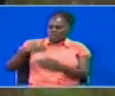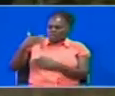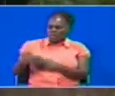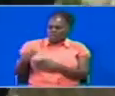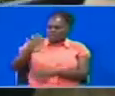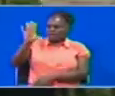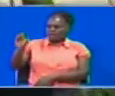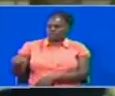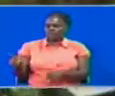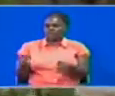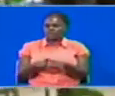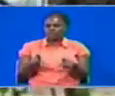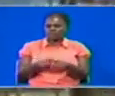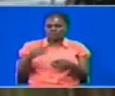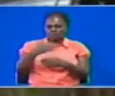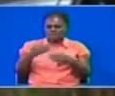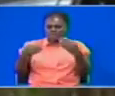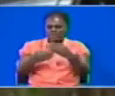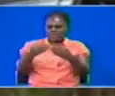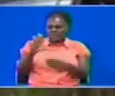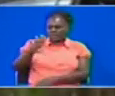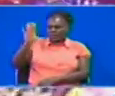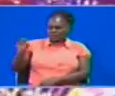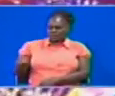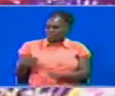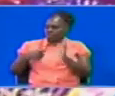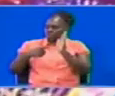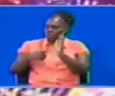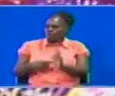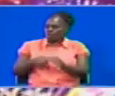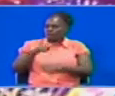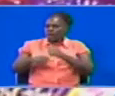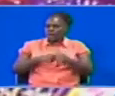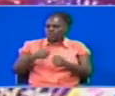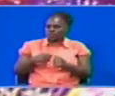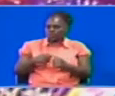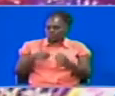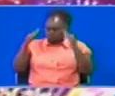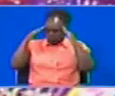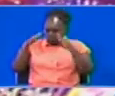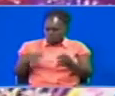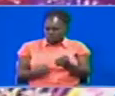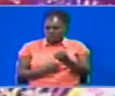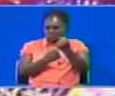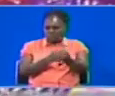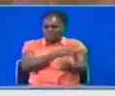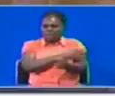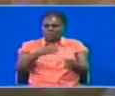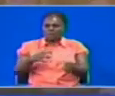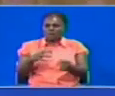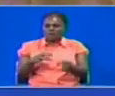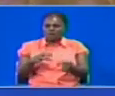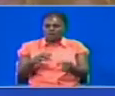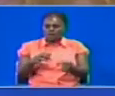Africa, also themed Building for Africa. Microsoft is demonstrating in action Microsoft's commitment to support and empower